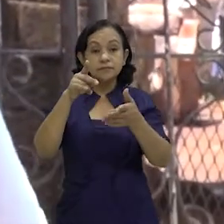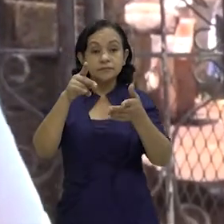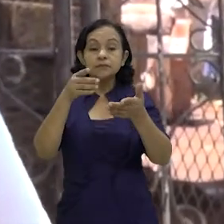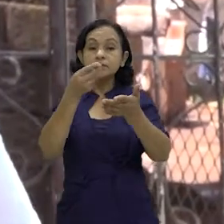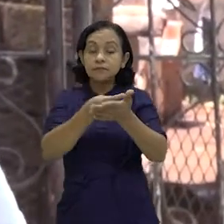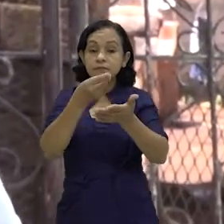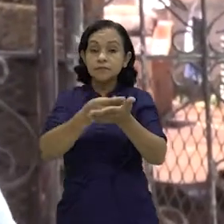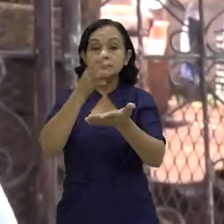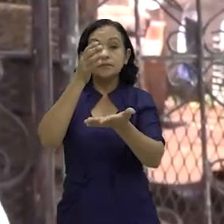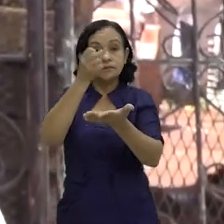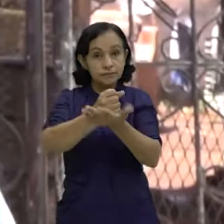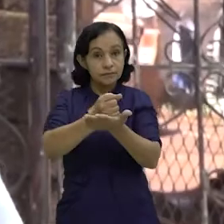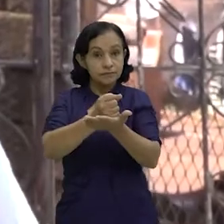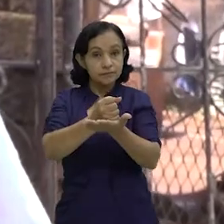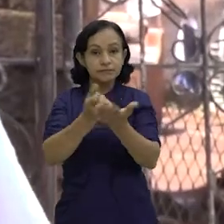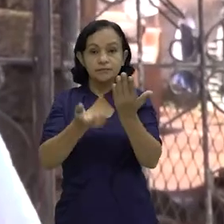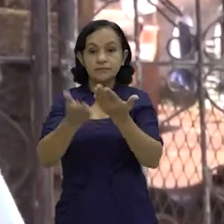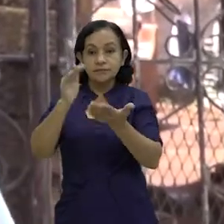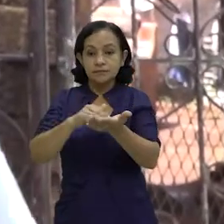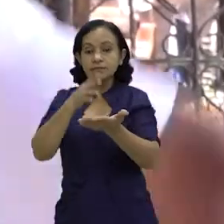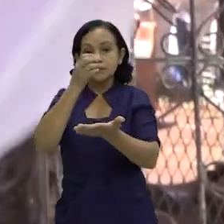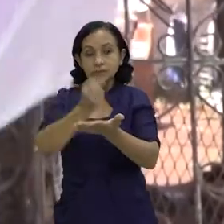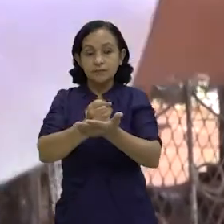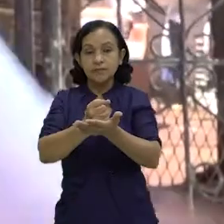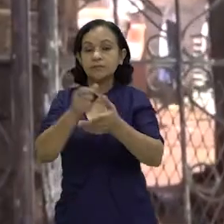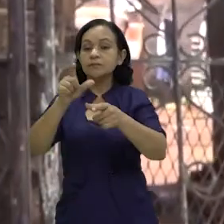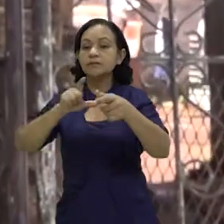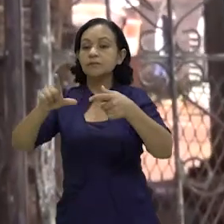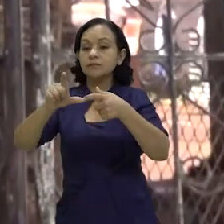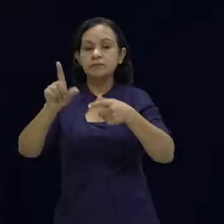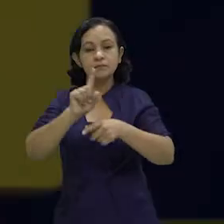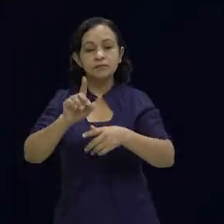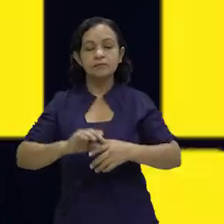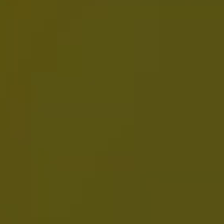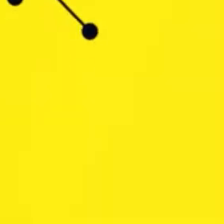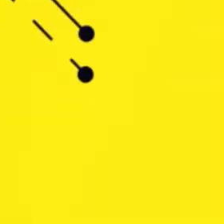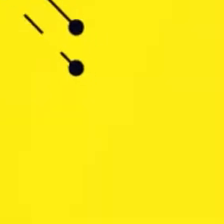the recyclers buy that material to collect it, so that they don't go to the lago.